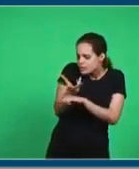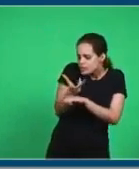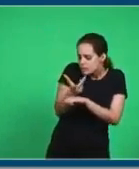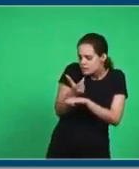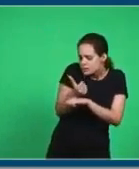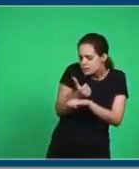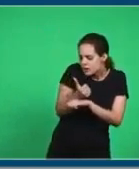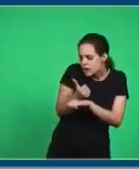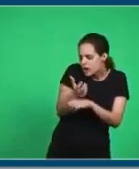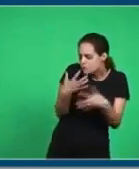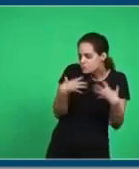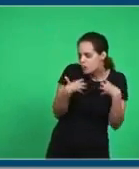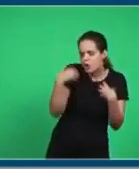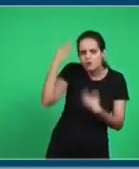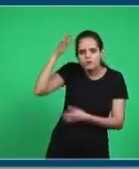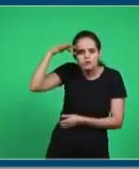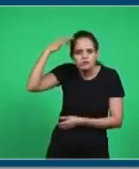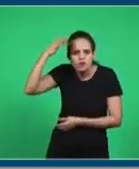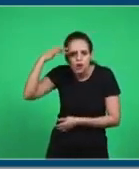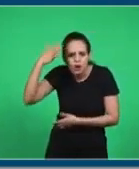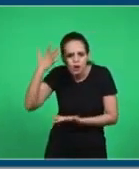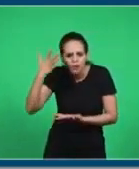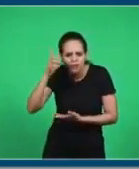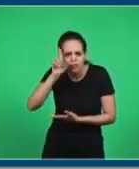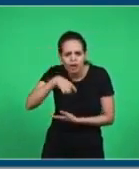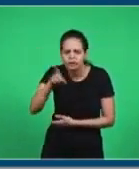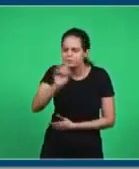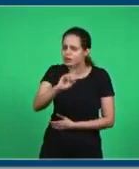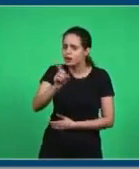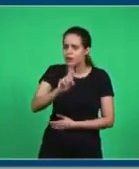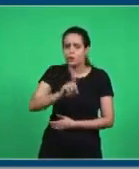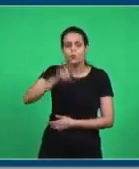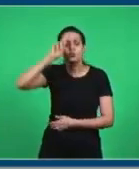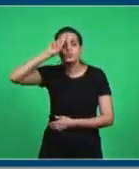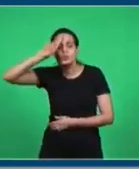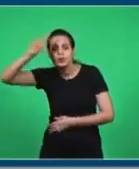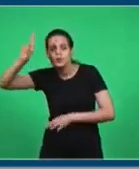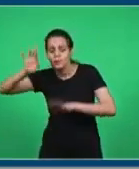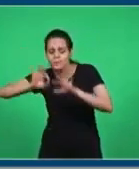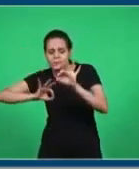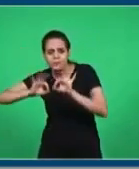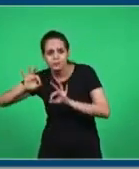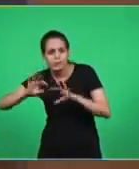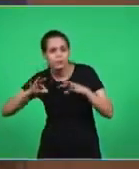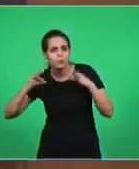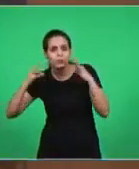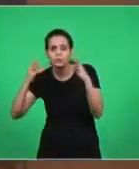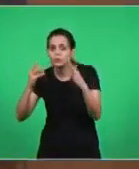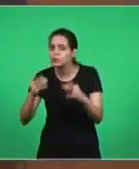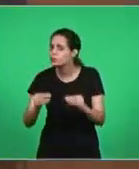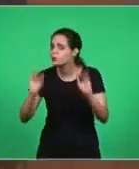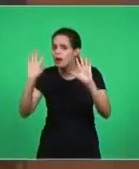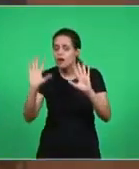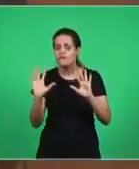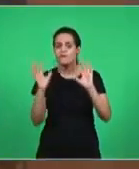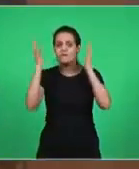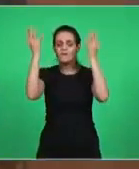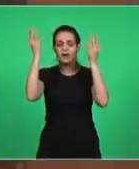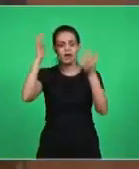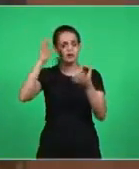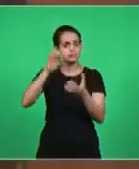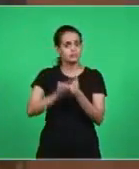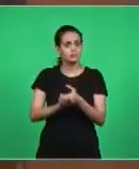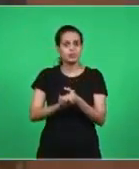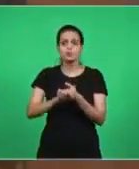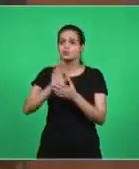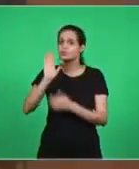philosophically, theologically. It is worthless for you to make this kind of effort, because the Lord has prepared a sacrifice. What